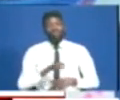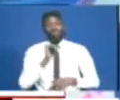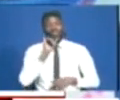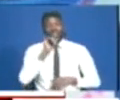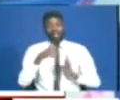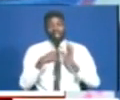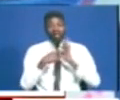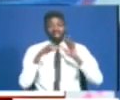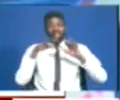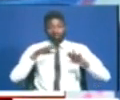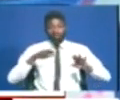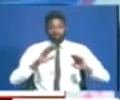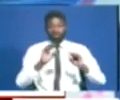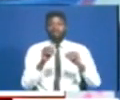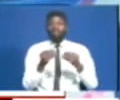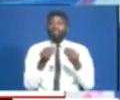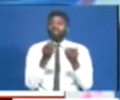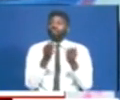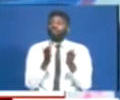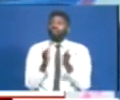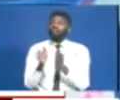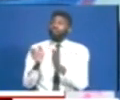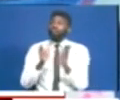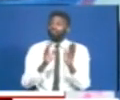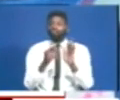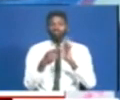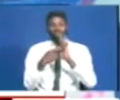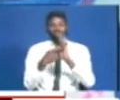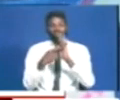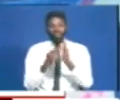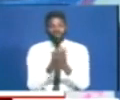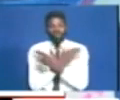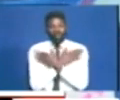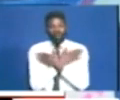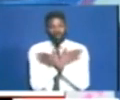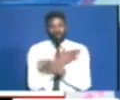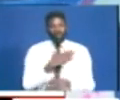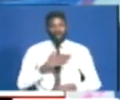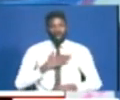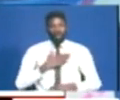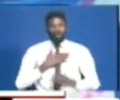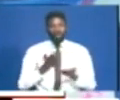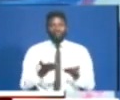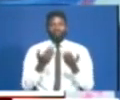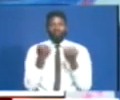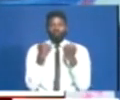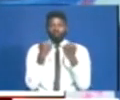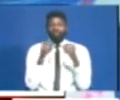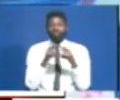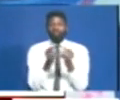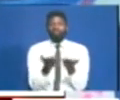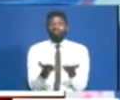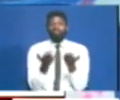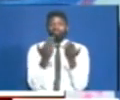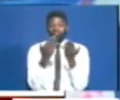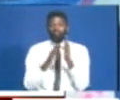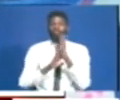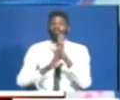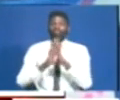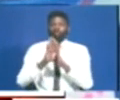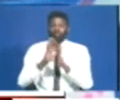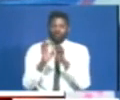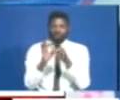continue strengthening our friendship, mutual trust, and enhance implementation of development cooperation between our two